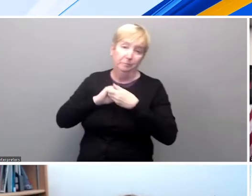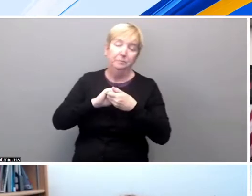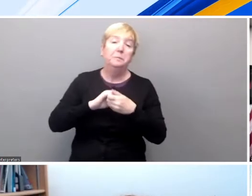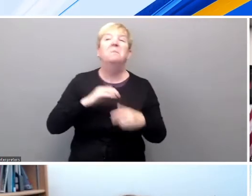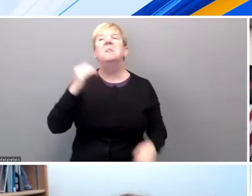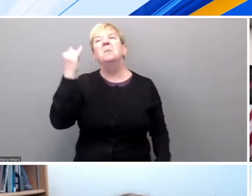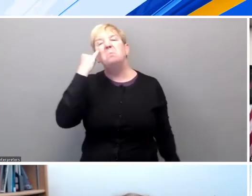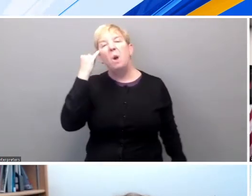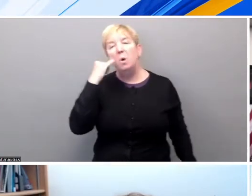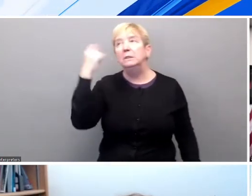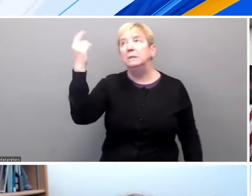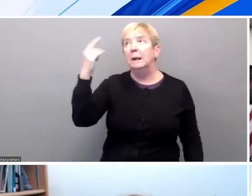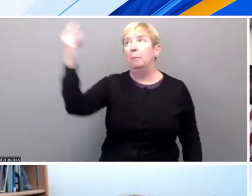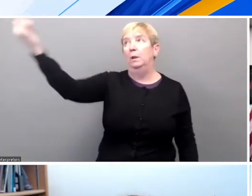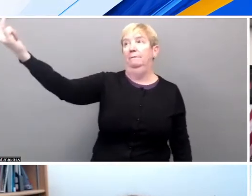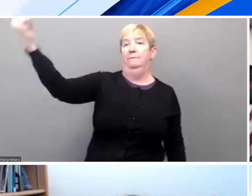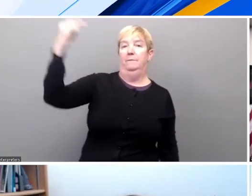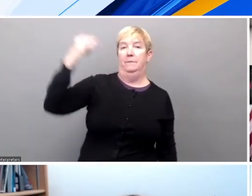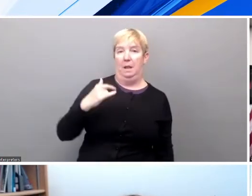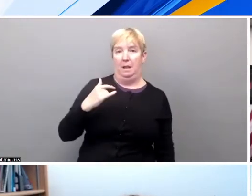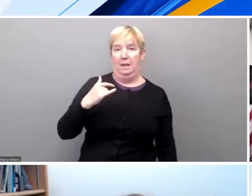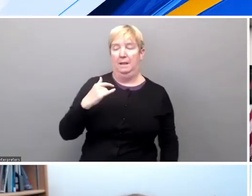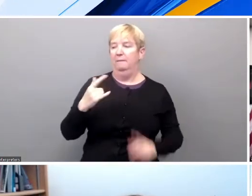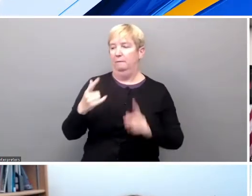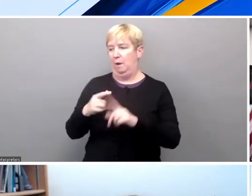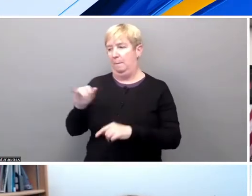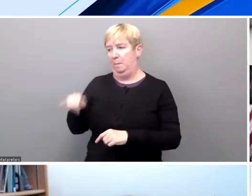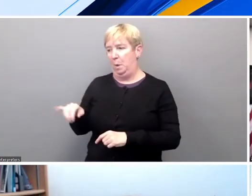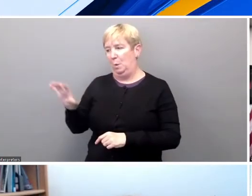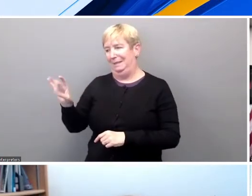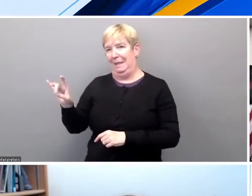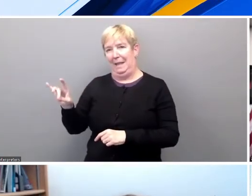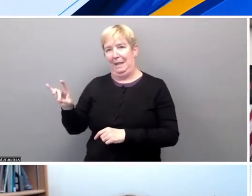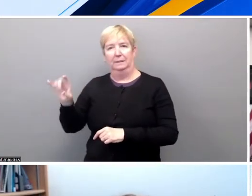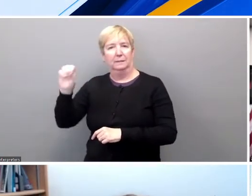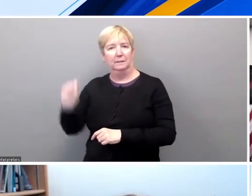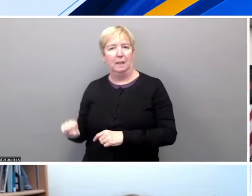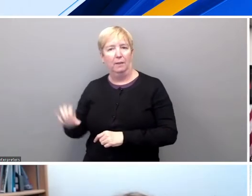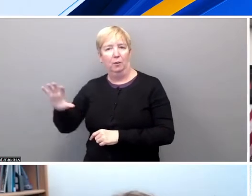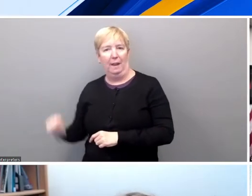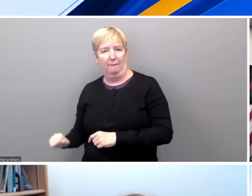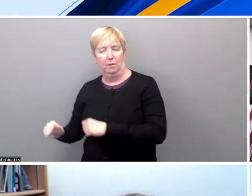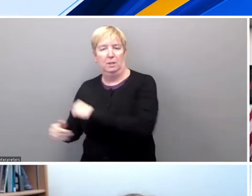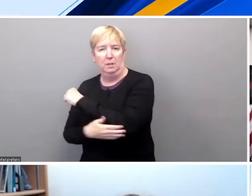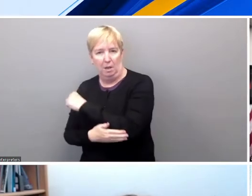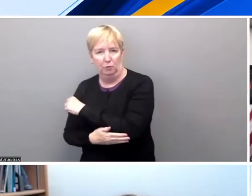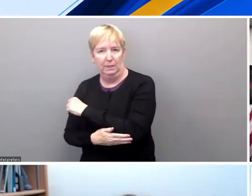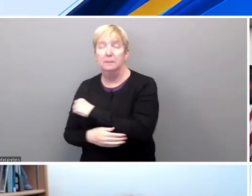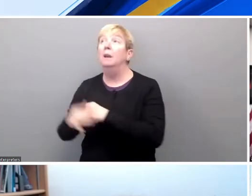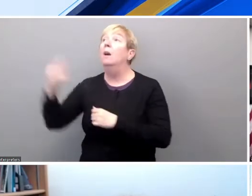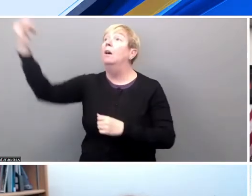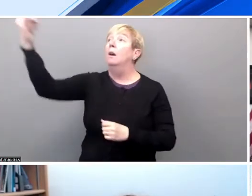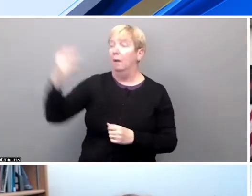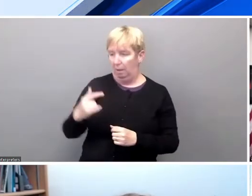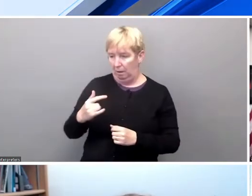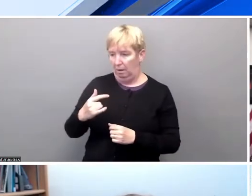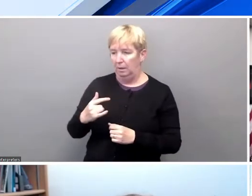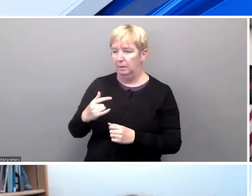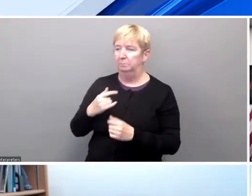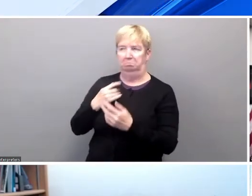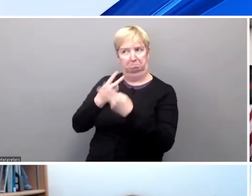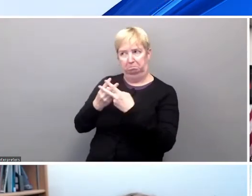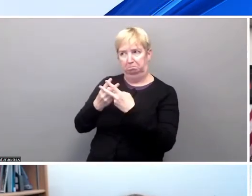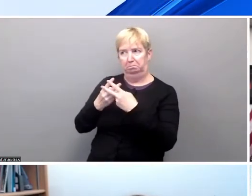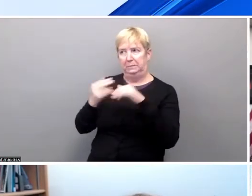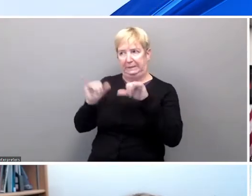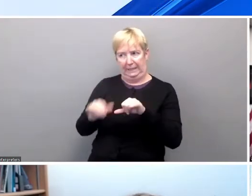those 8 countries, we are going to try to do enhanced follow-up and ensure that those travelers